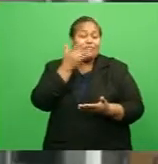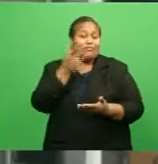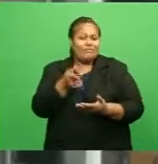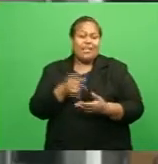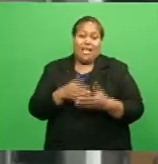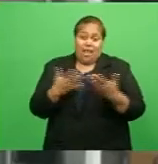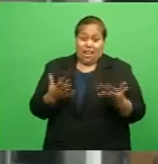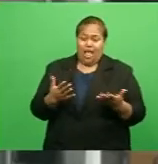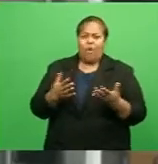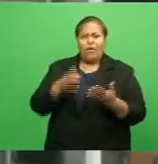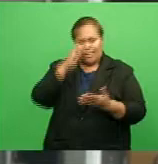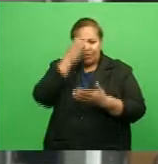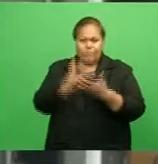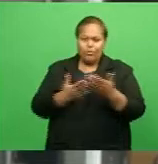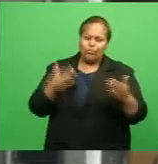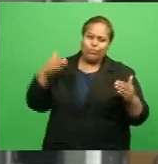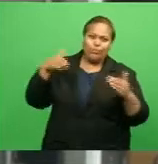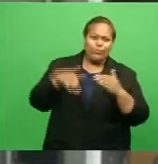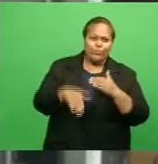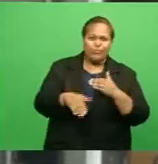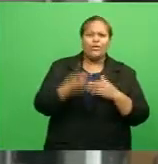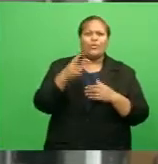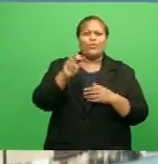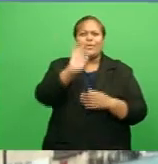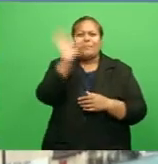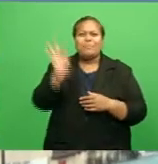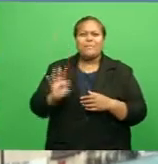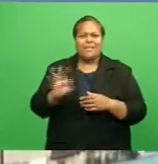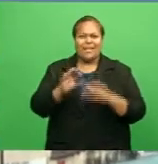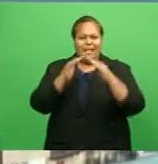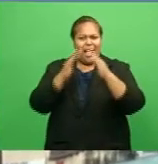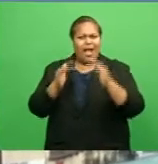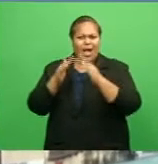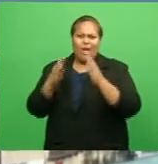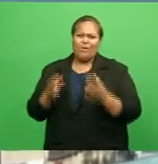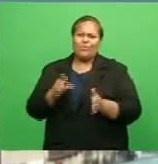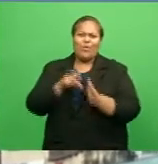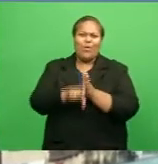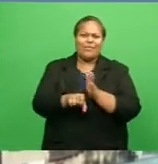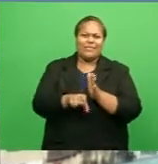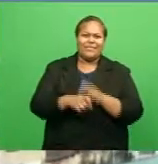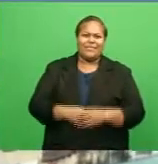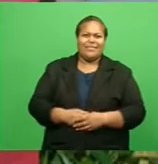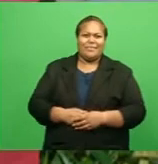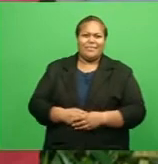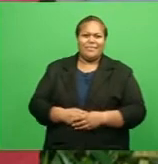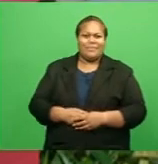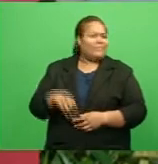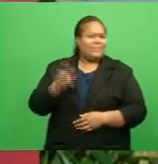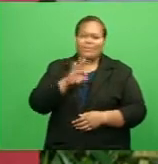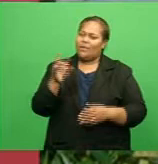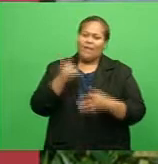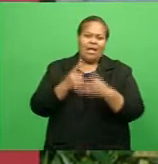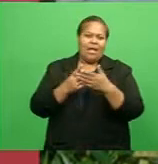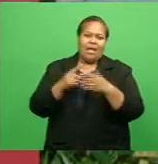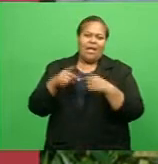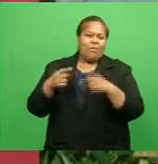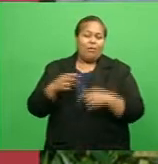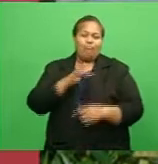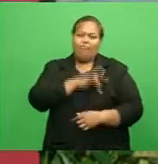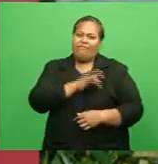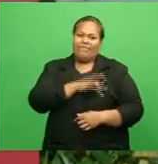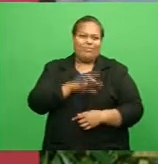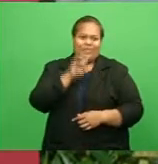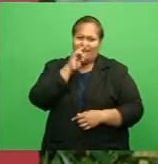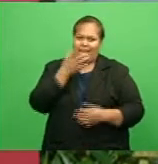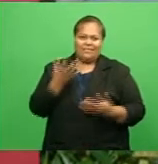a decline of up to 20% in property prices. You know, it's not about profitability at this moment in time in our